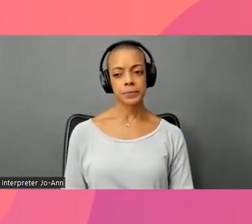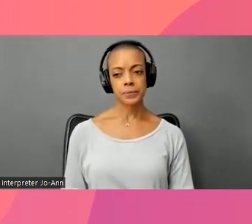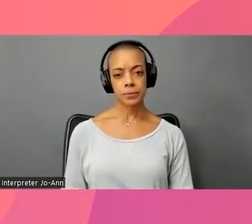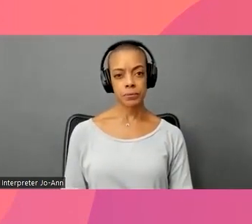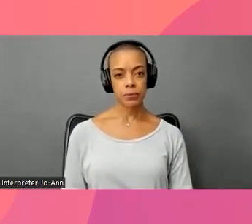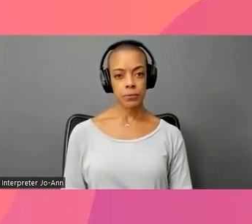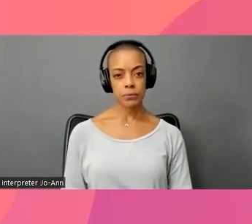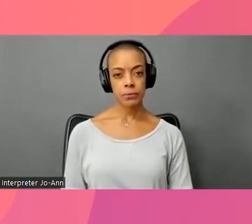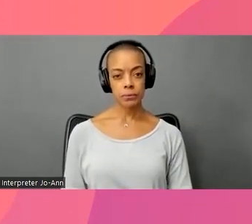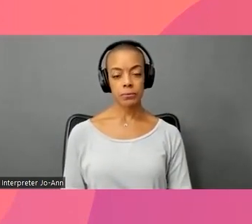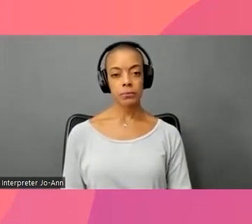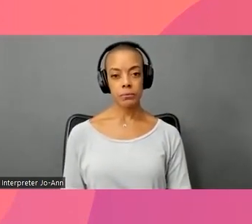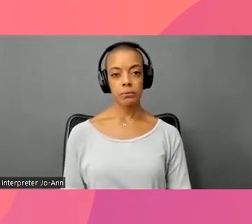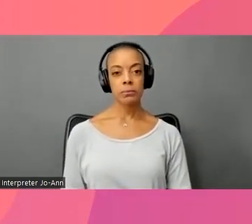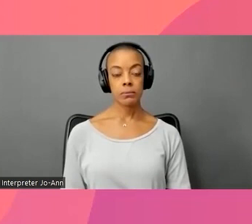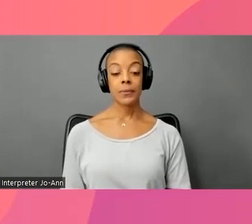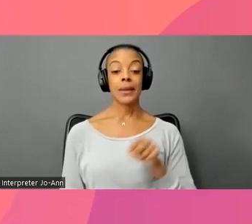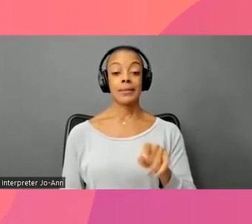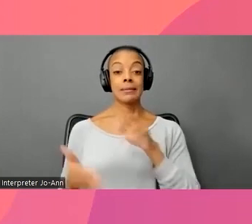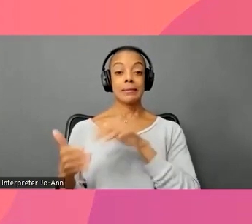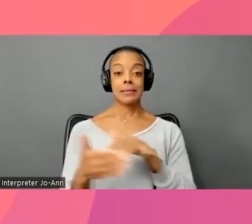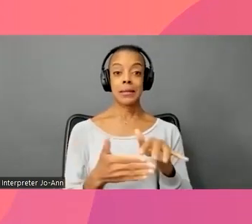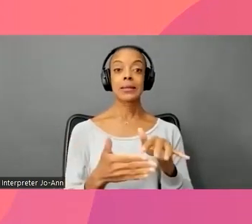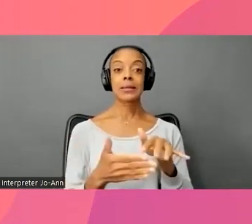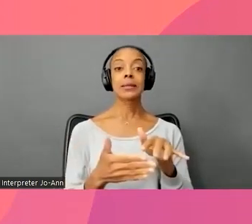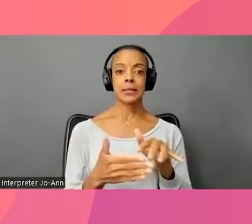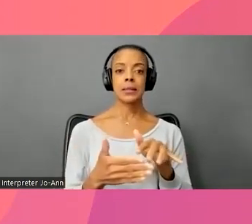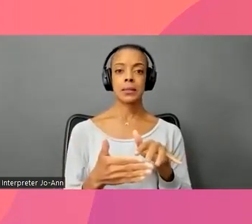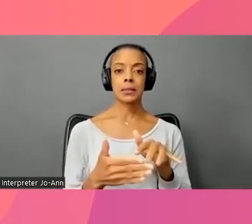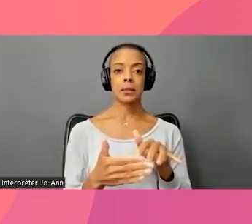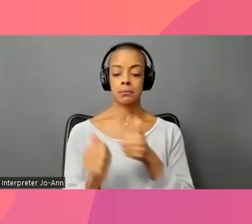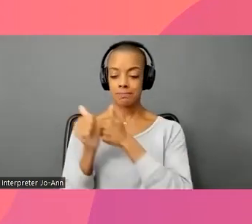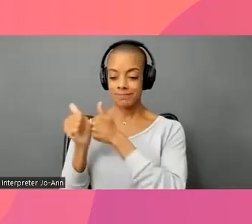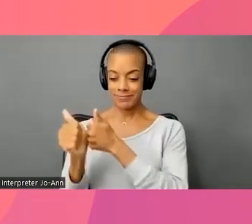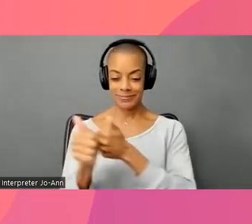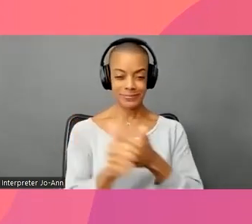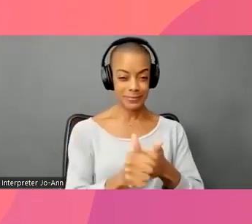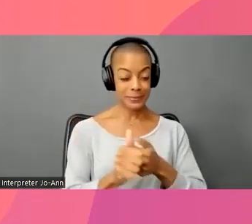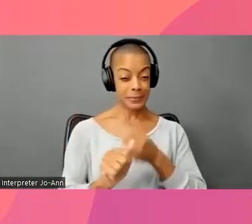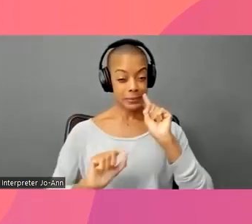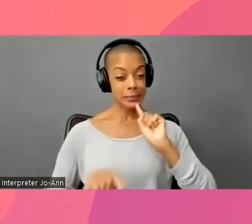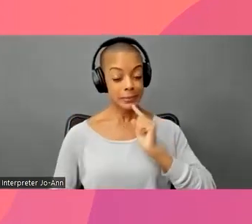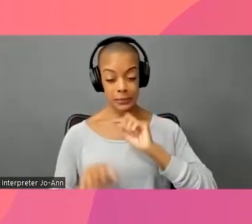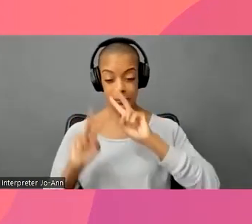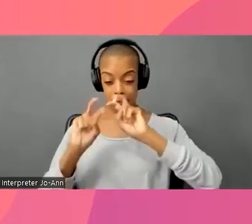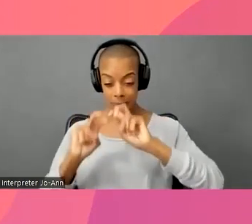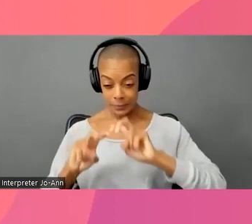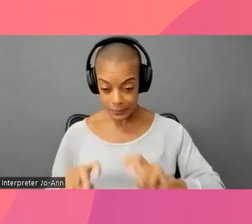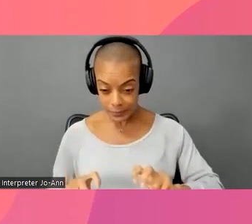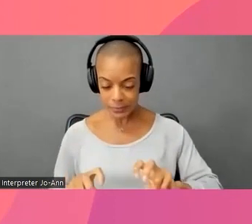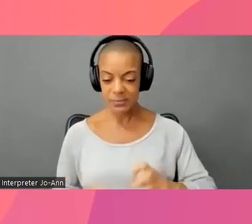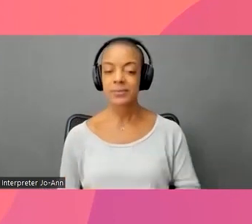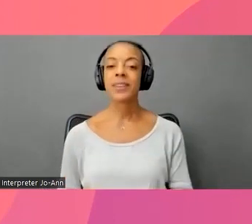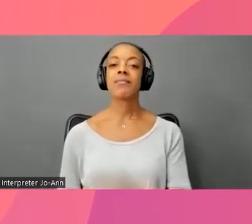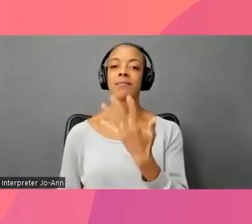And so as part of the scoping study, we followed a rigorous scoping review methodology, which consisted of 5